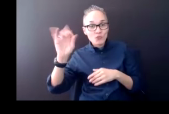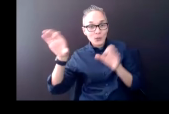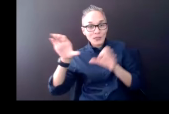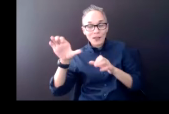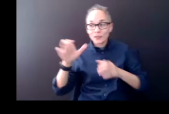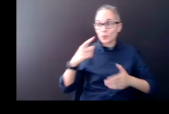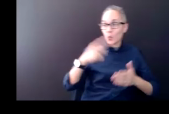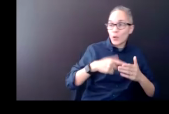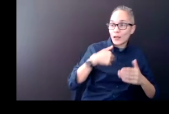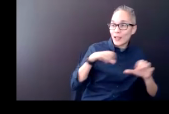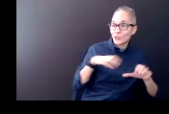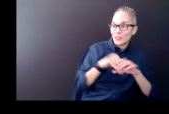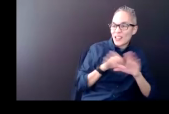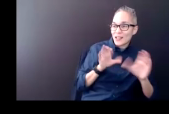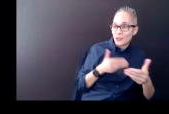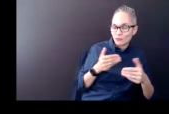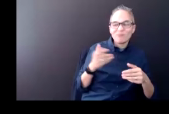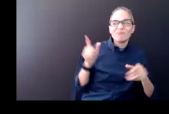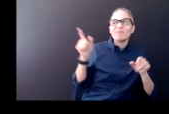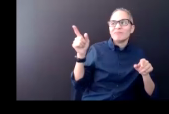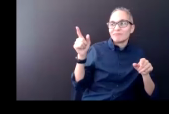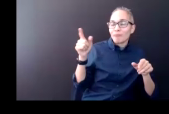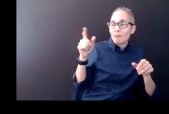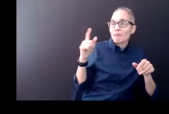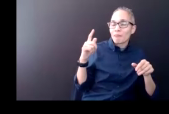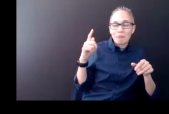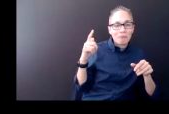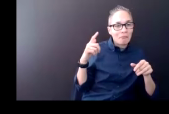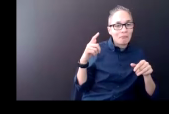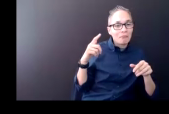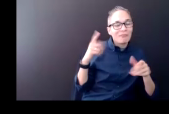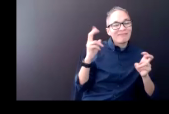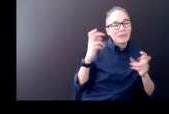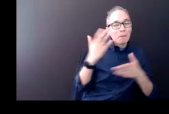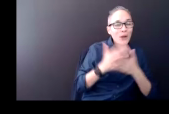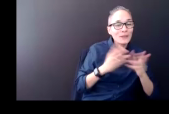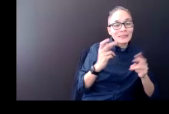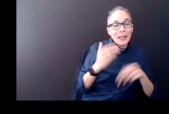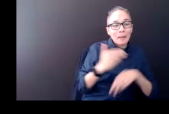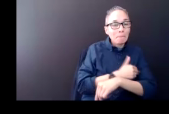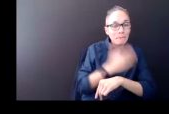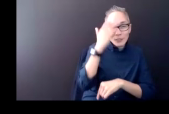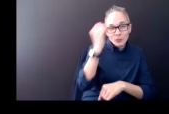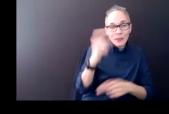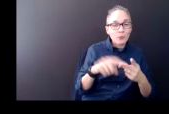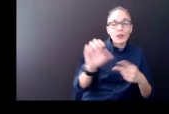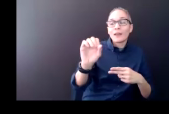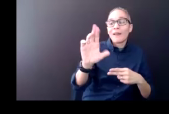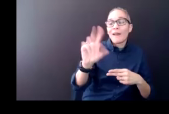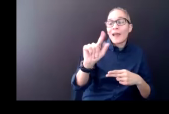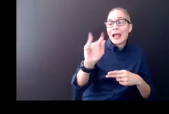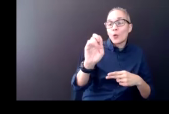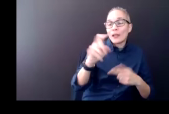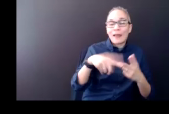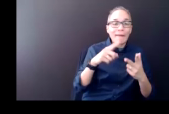I'm using, and how there's like the part of it of practice, muscle memory, outlines, planning, and I